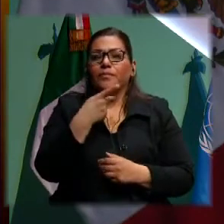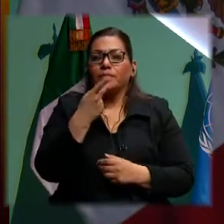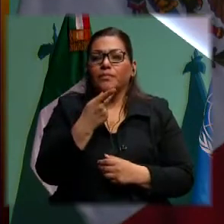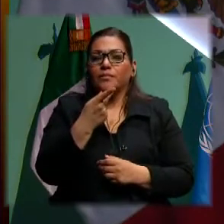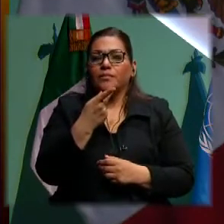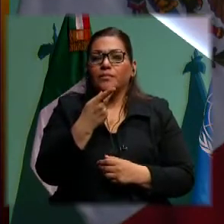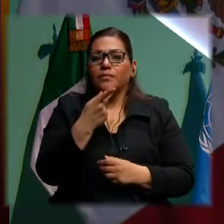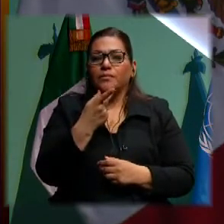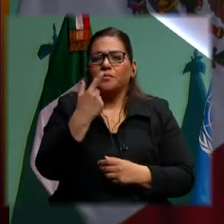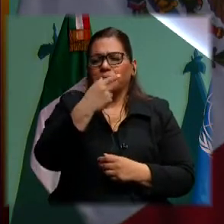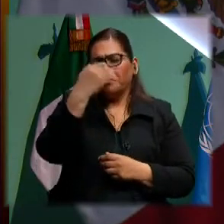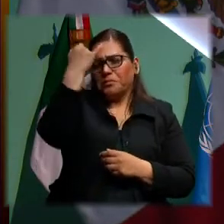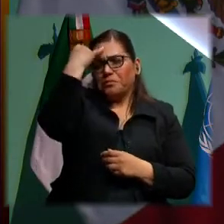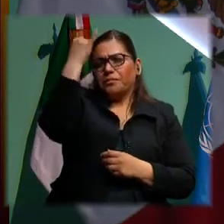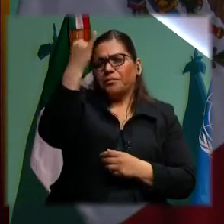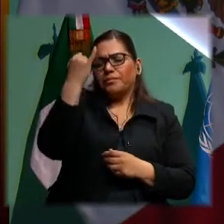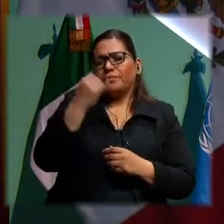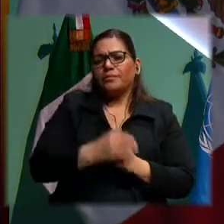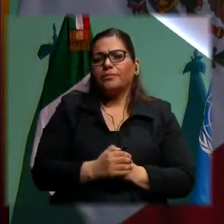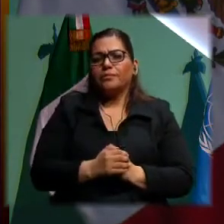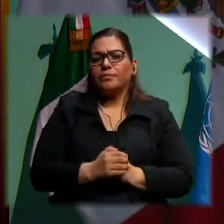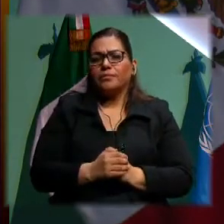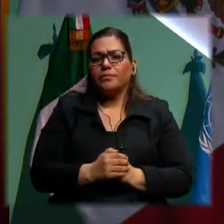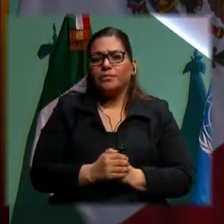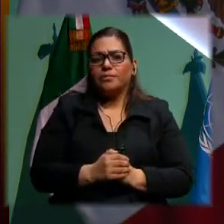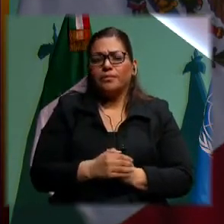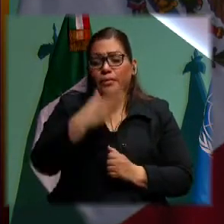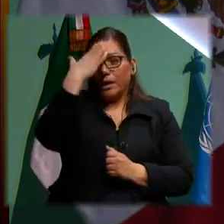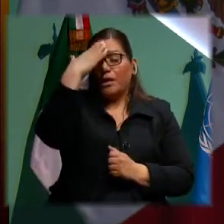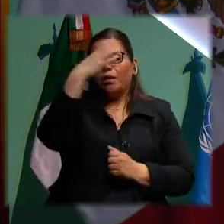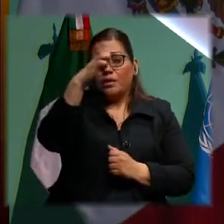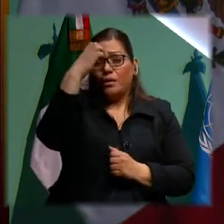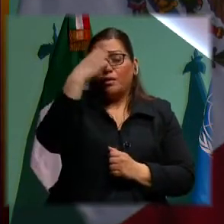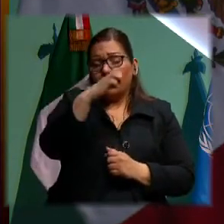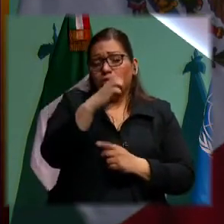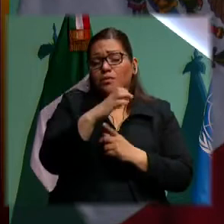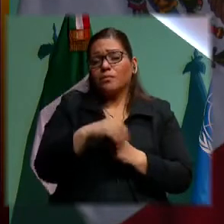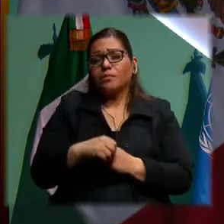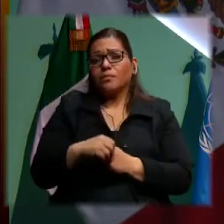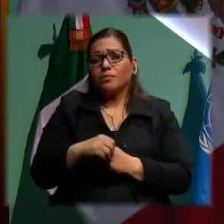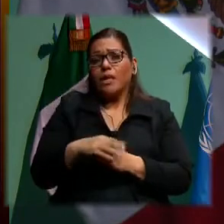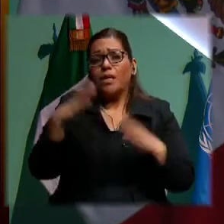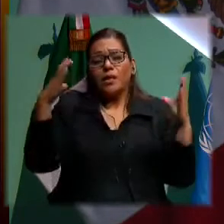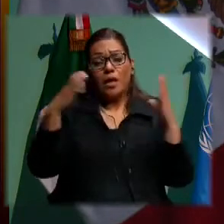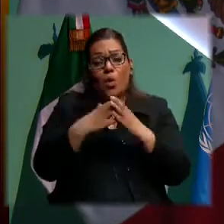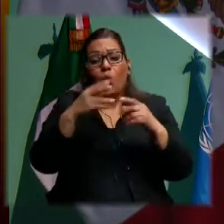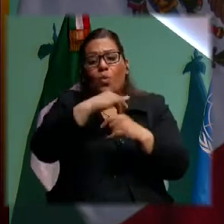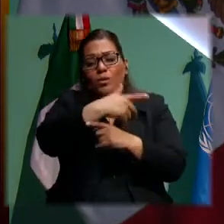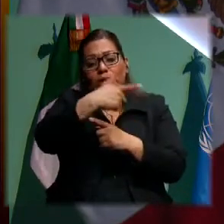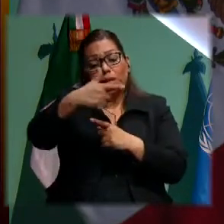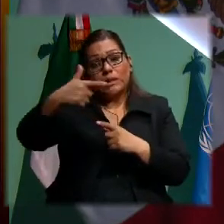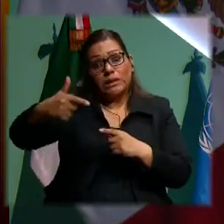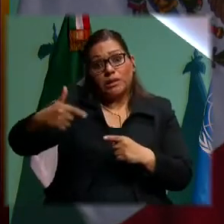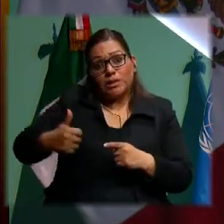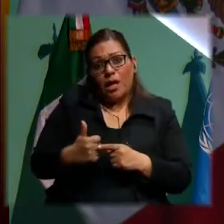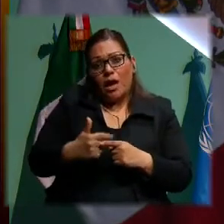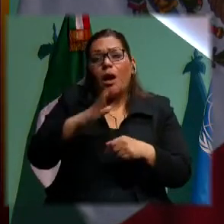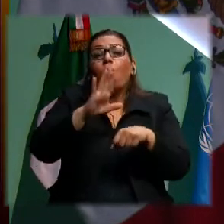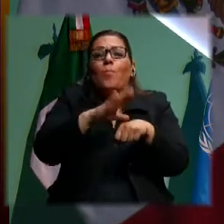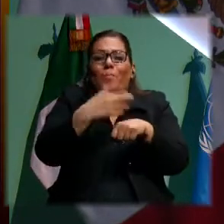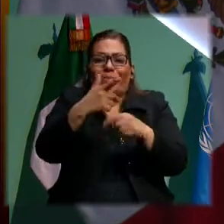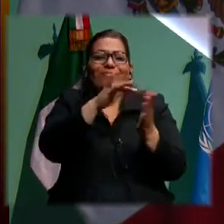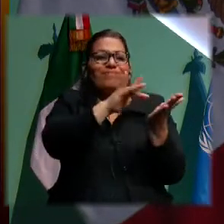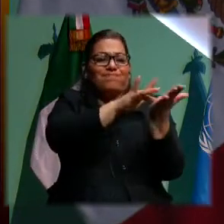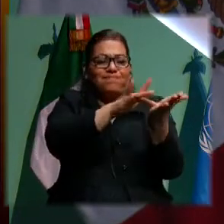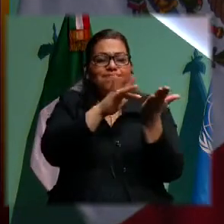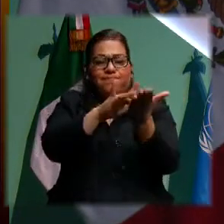that people living in the community give to each other to serve each other in that community so that